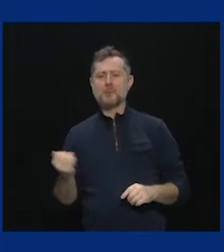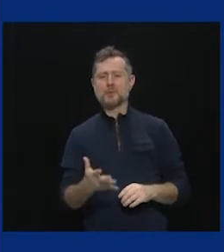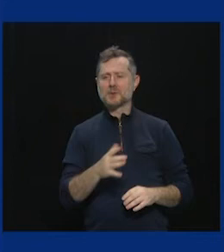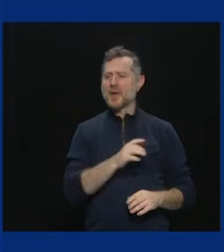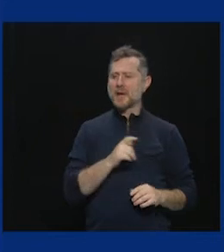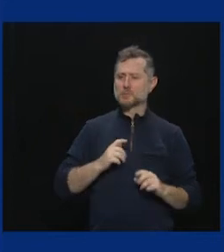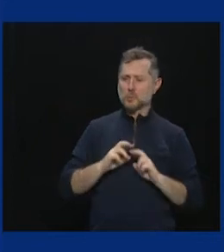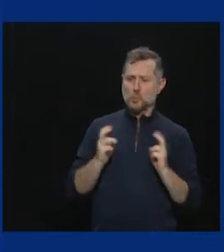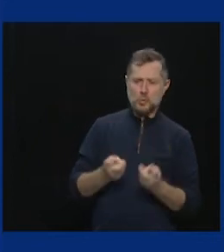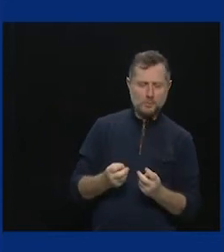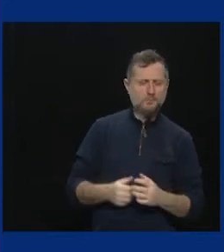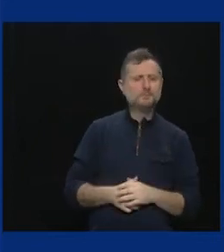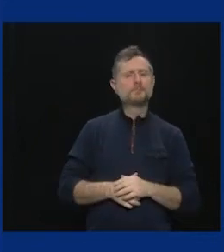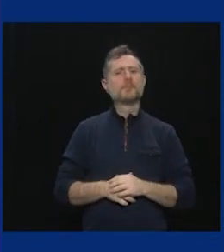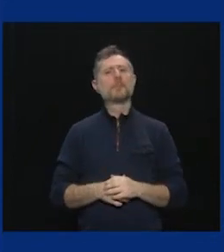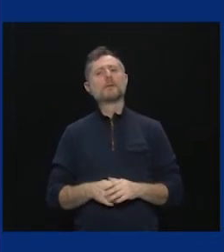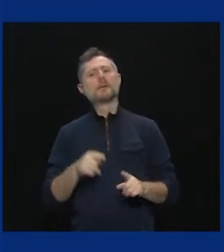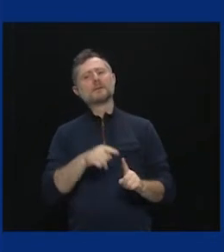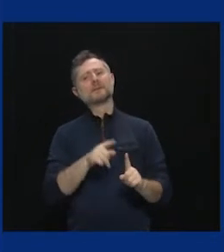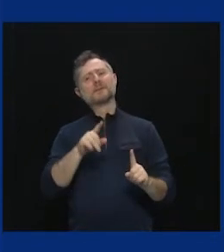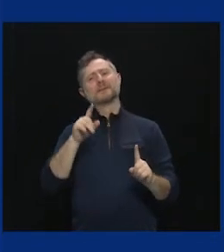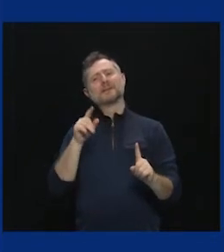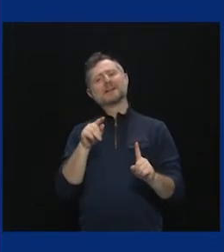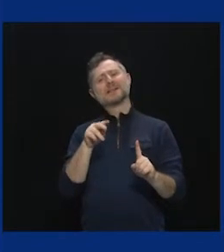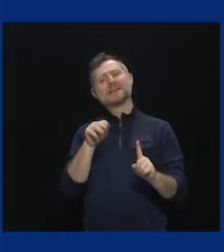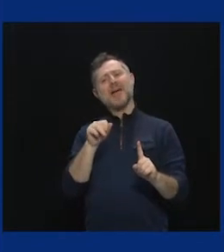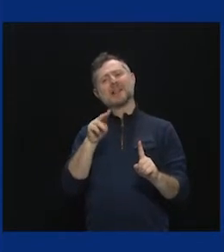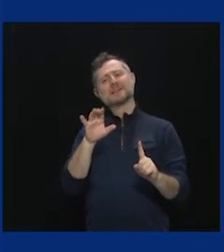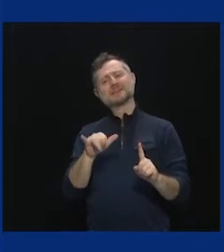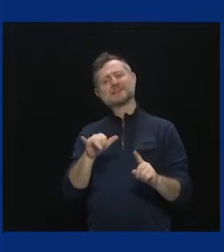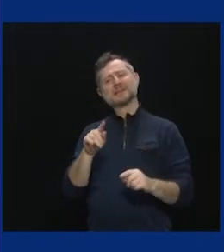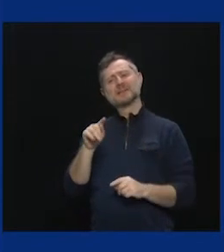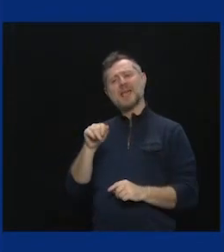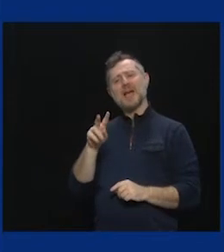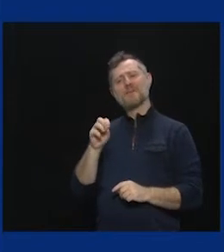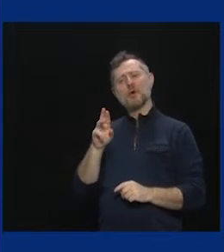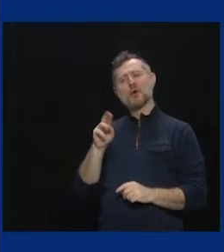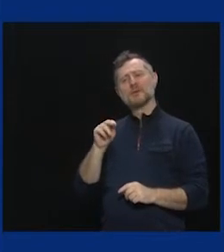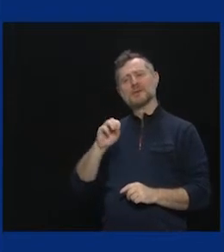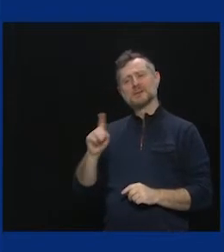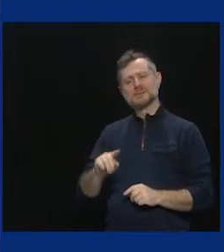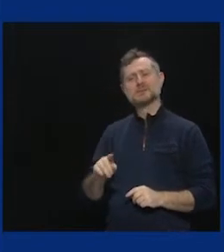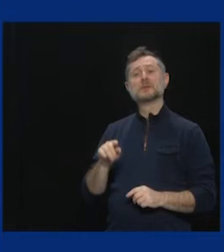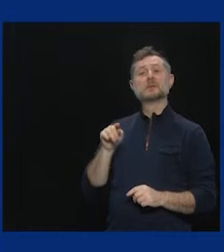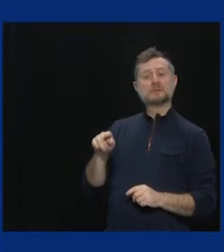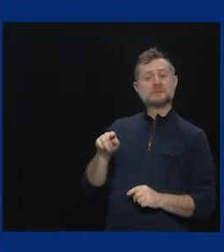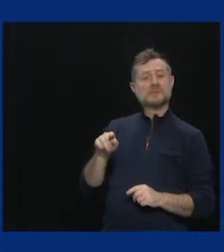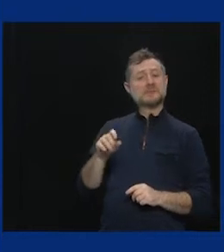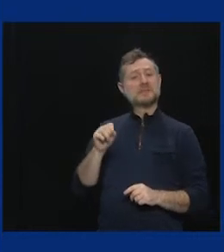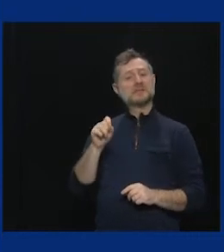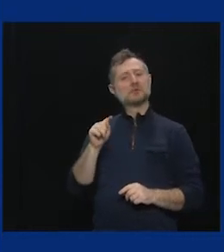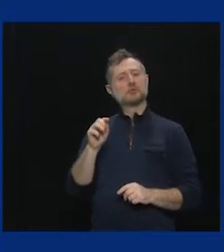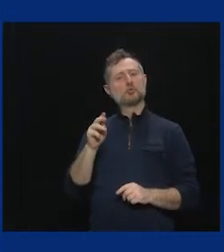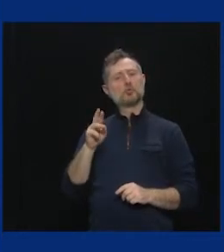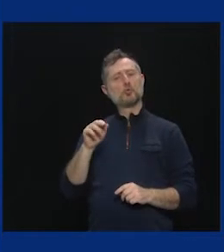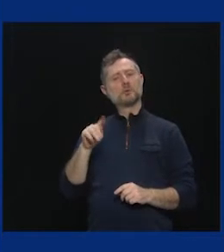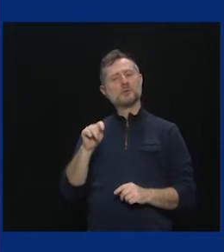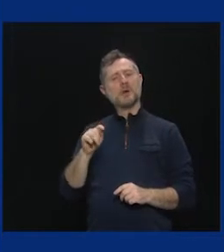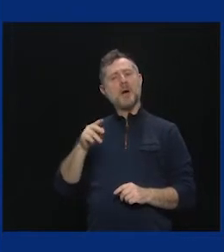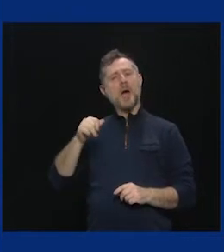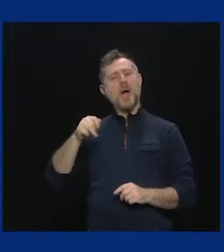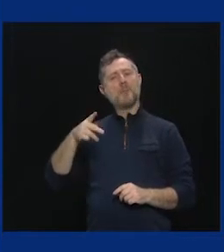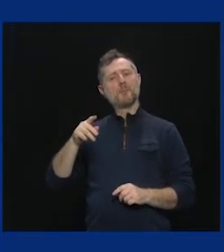Nancy Tavares is here. So you're going to hear from her in a couple minutes. Stuart Applebaum, the president of the Retail Wholesale Department